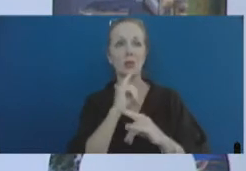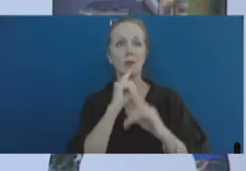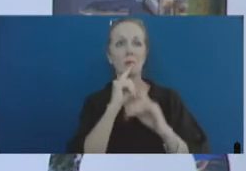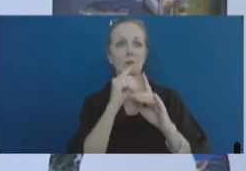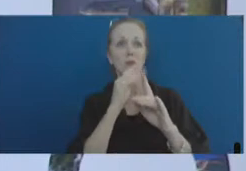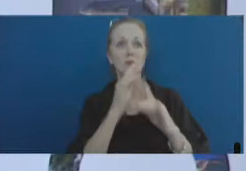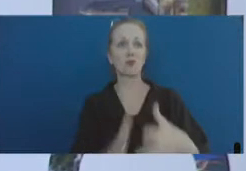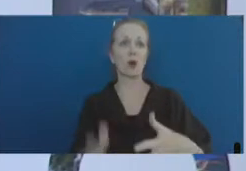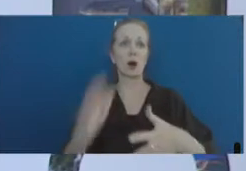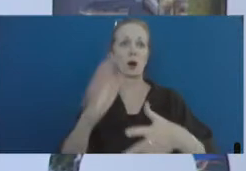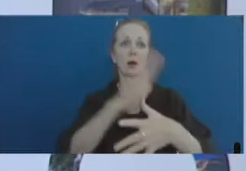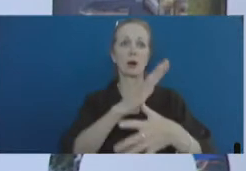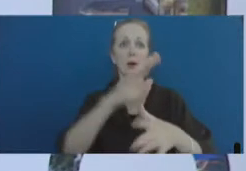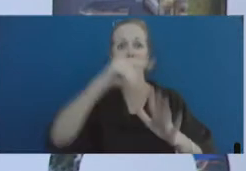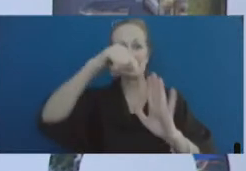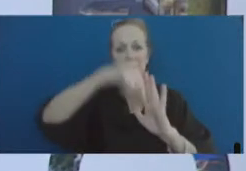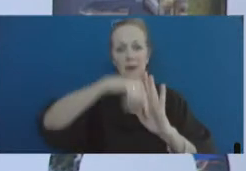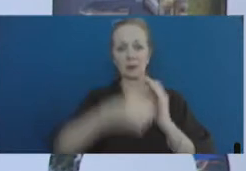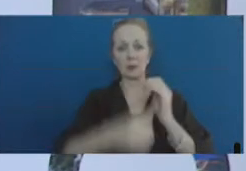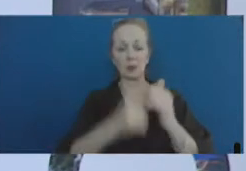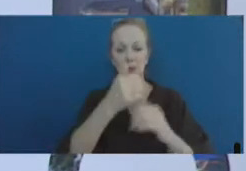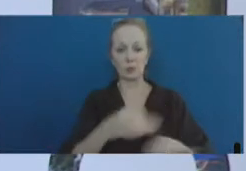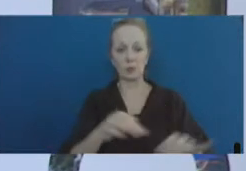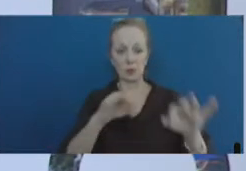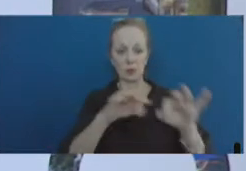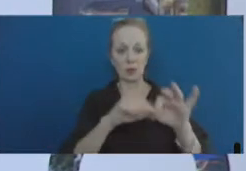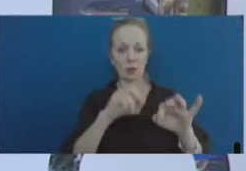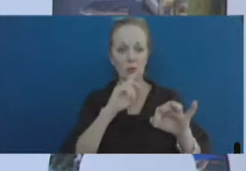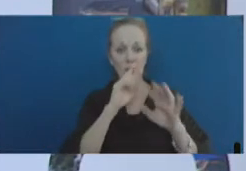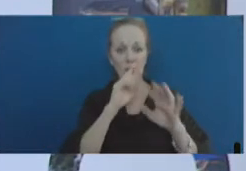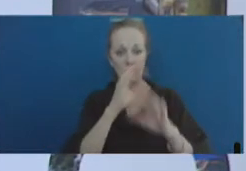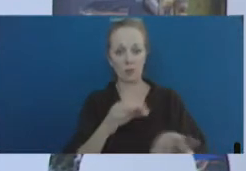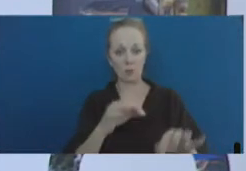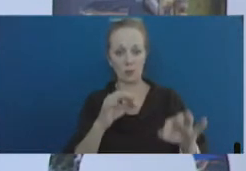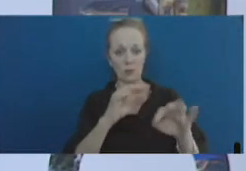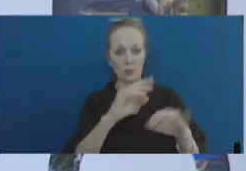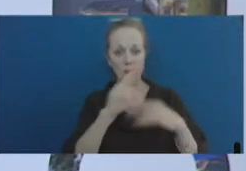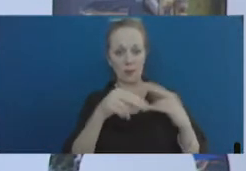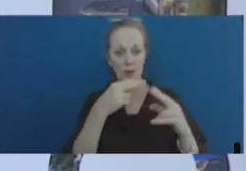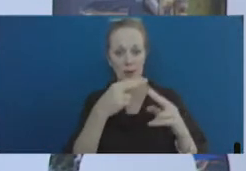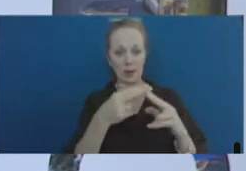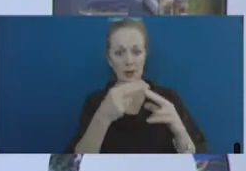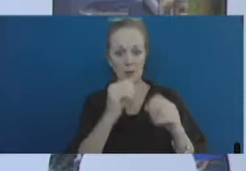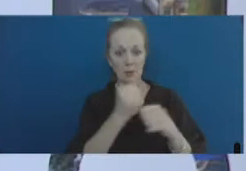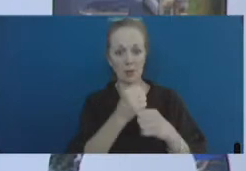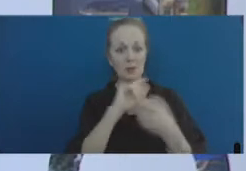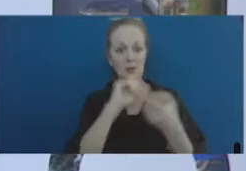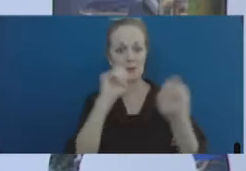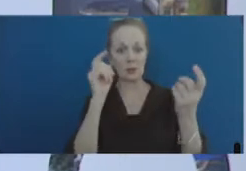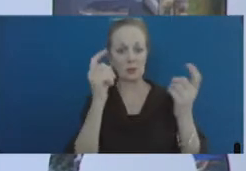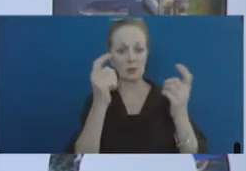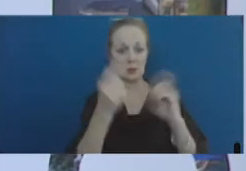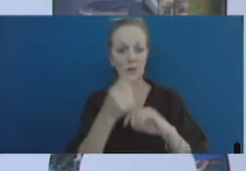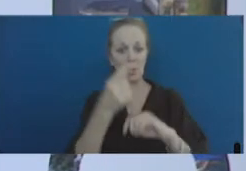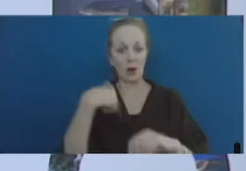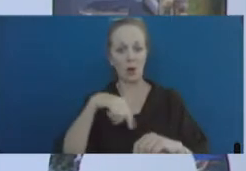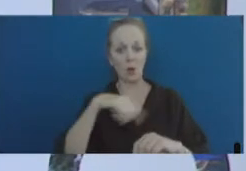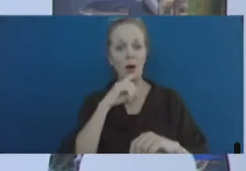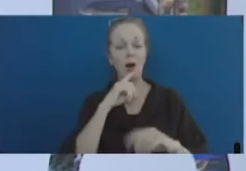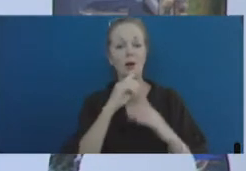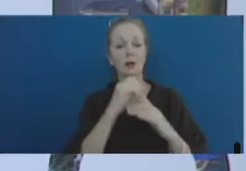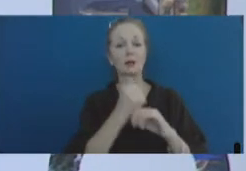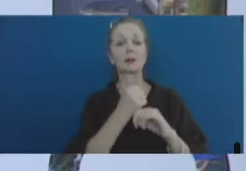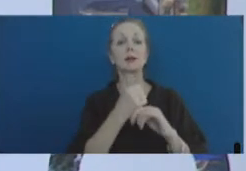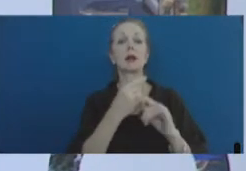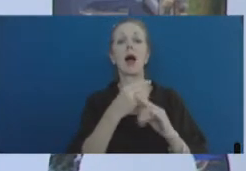density where it's most important. And so I think it's really more about making some adjustments so that we are getting housing supply